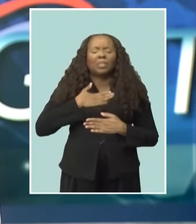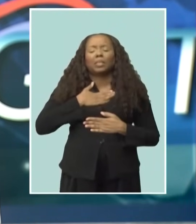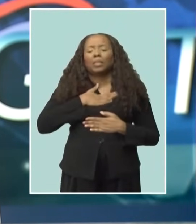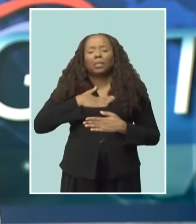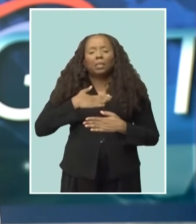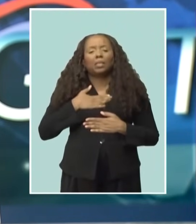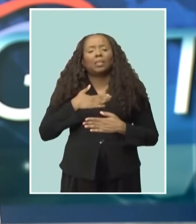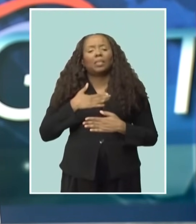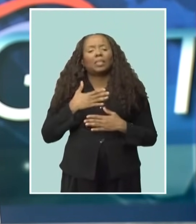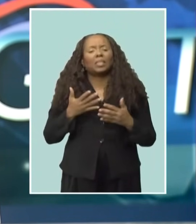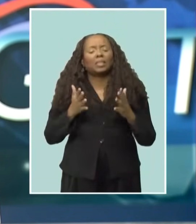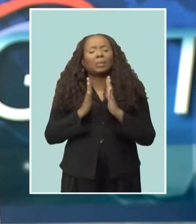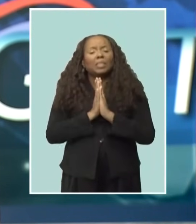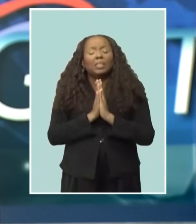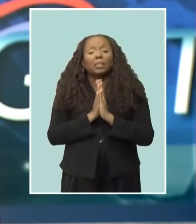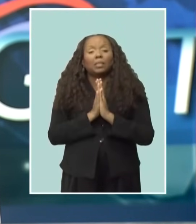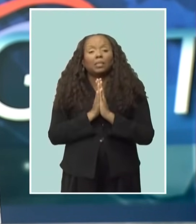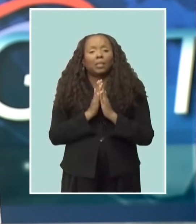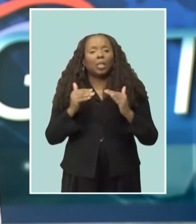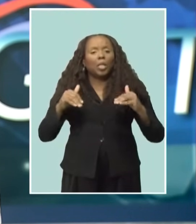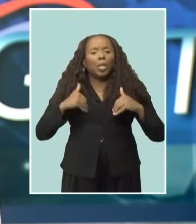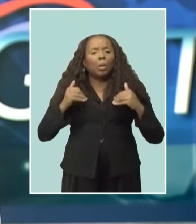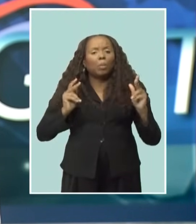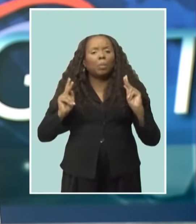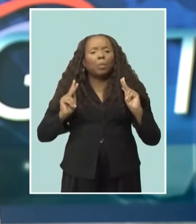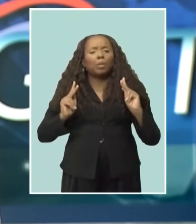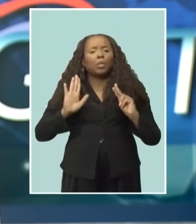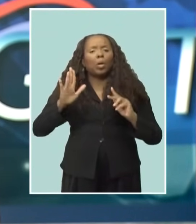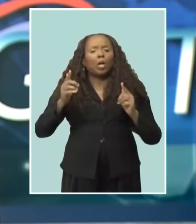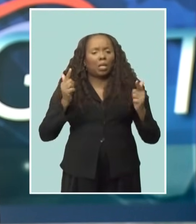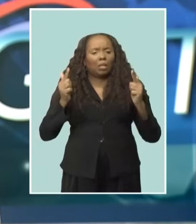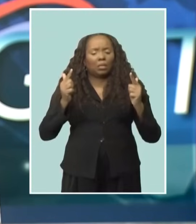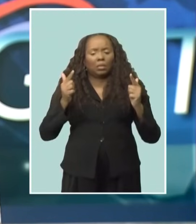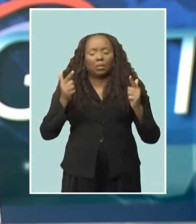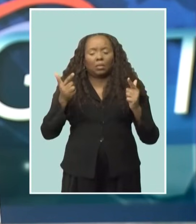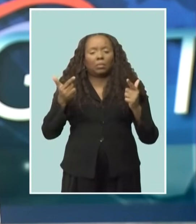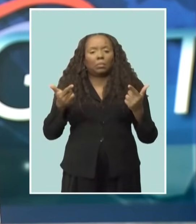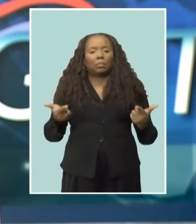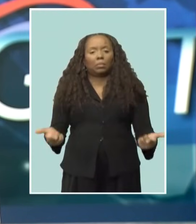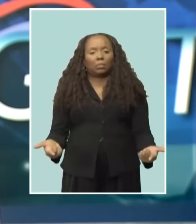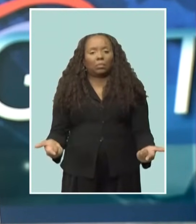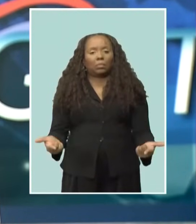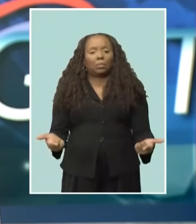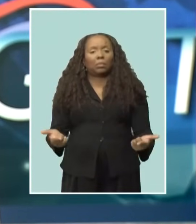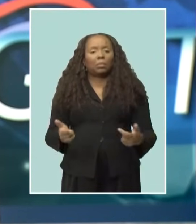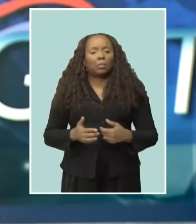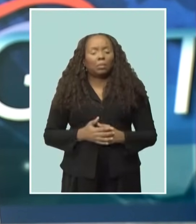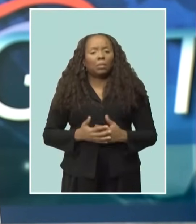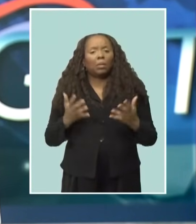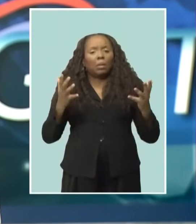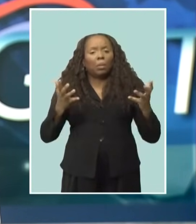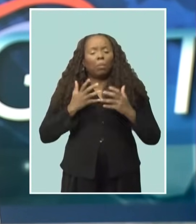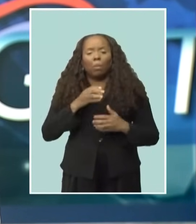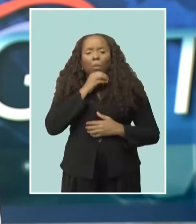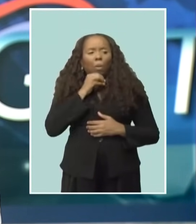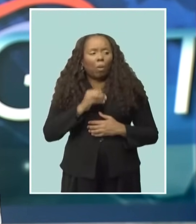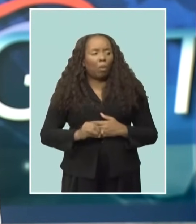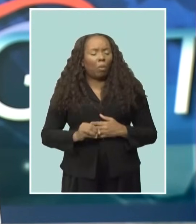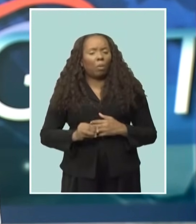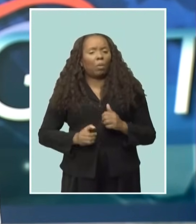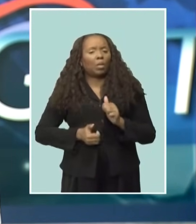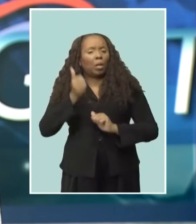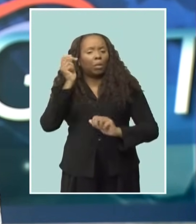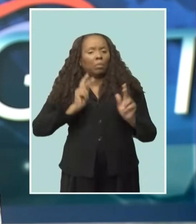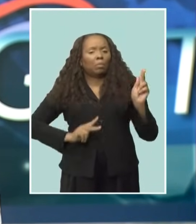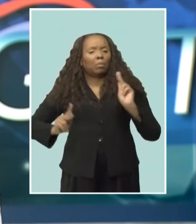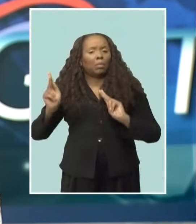repeating the call for the youth of the nation to put down the illegal guns. And she also wants the older folk in society to play their